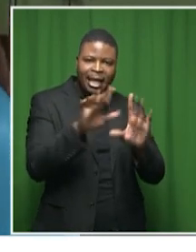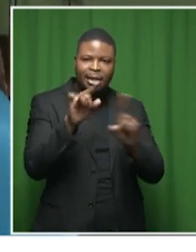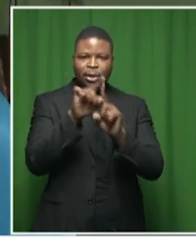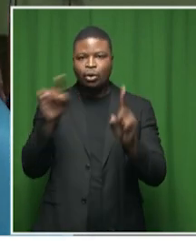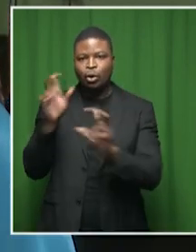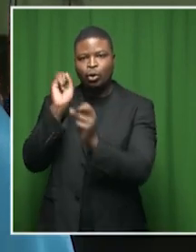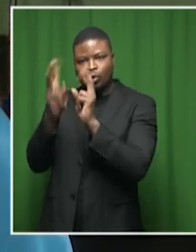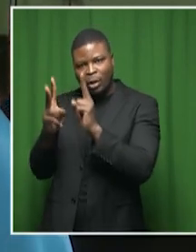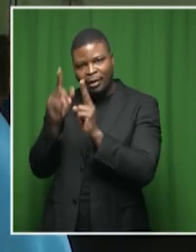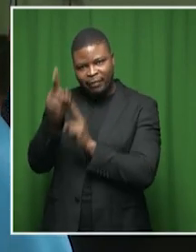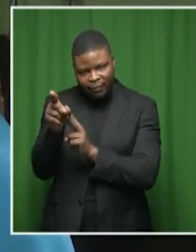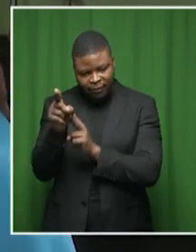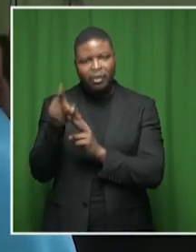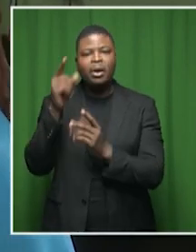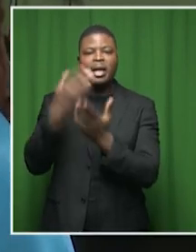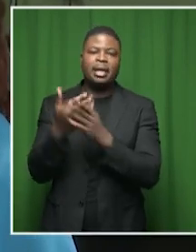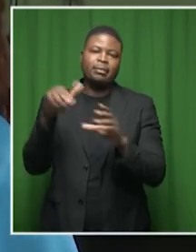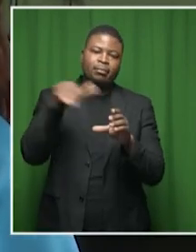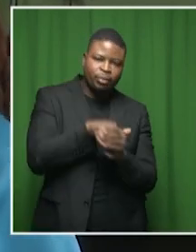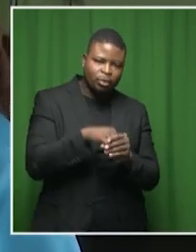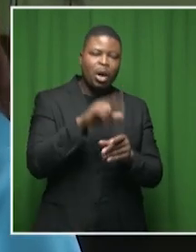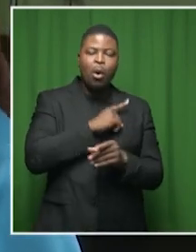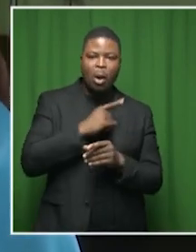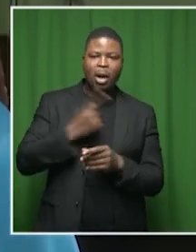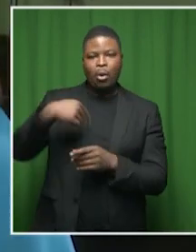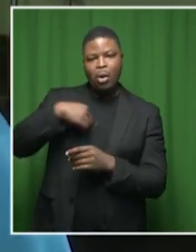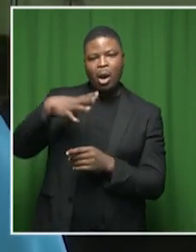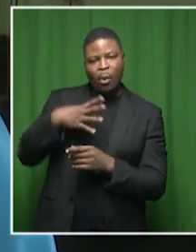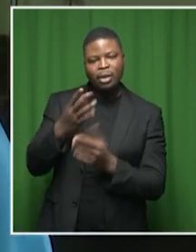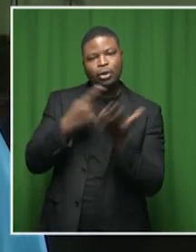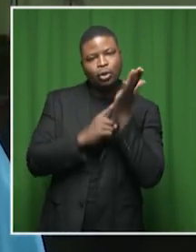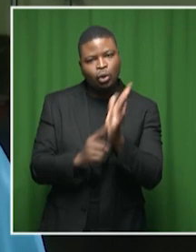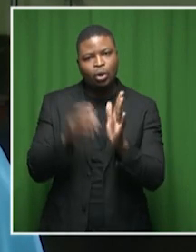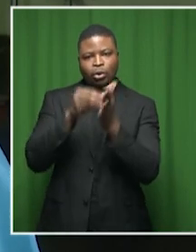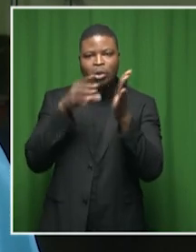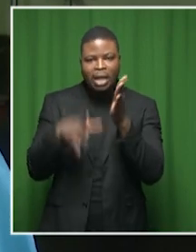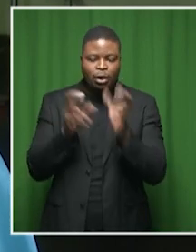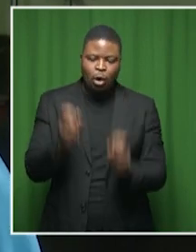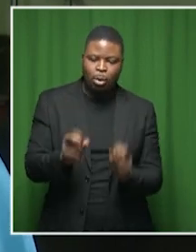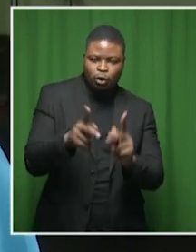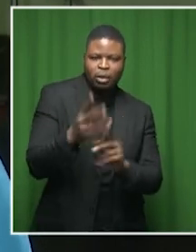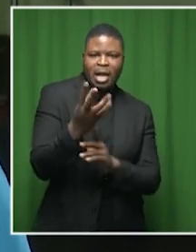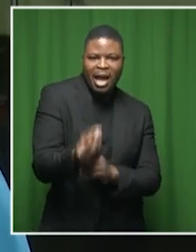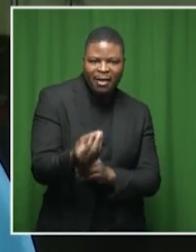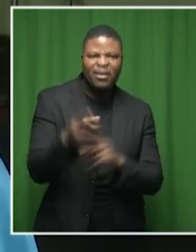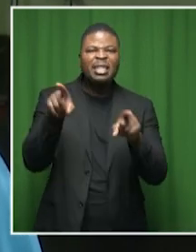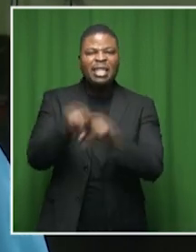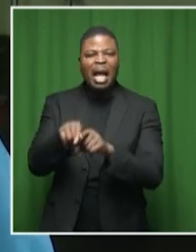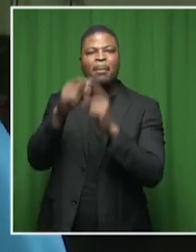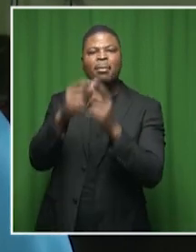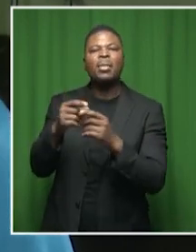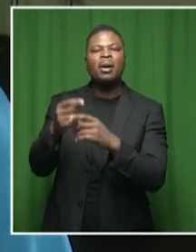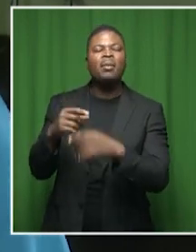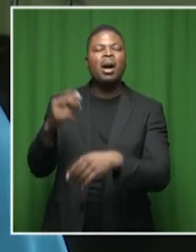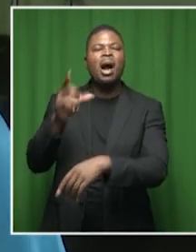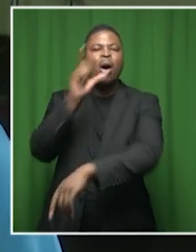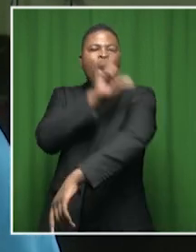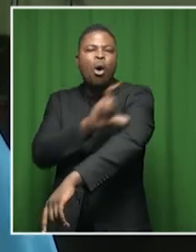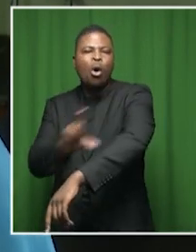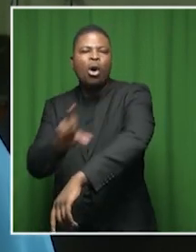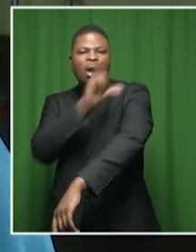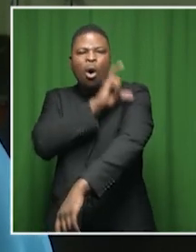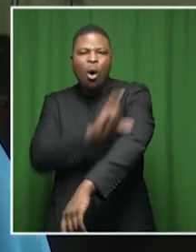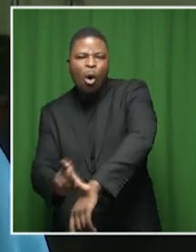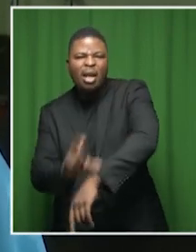to showcase the opportunities that are there in the tourism industry, and also in the value chain of tourism that learners